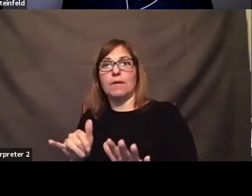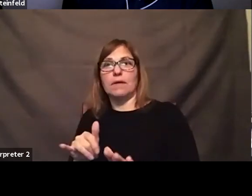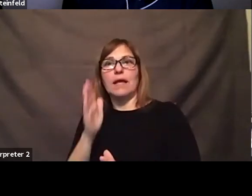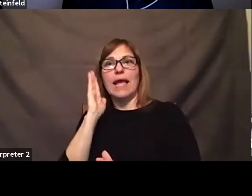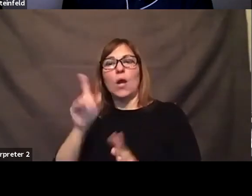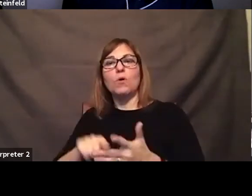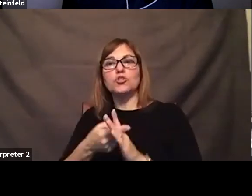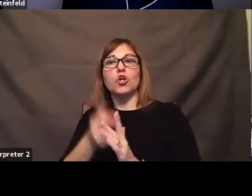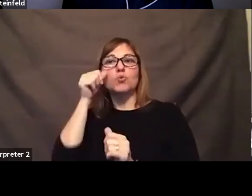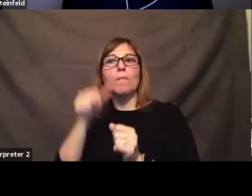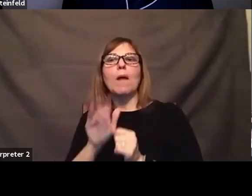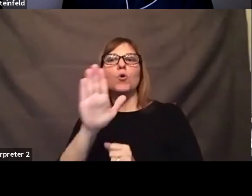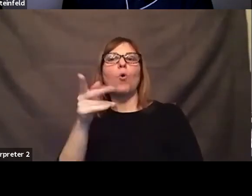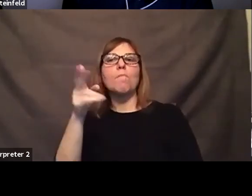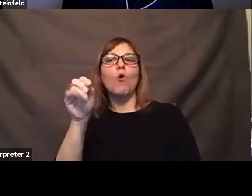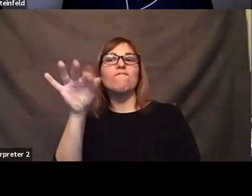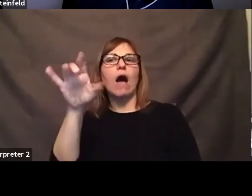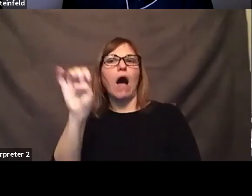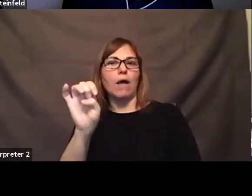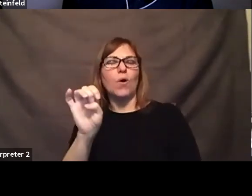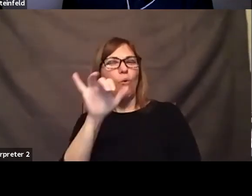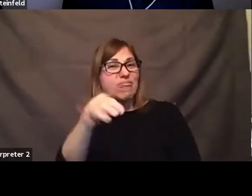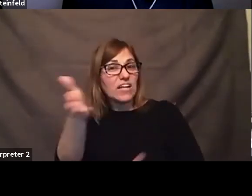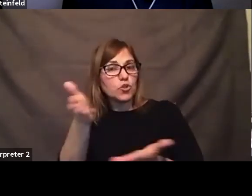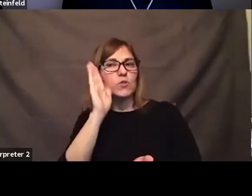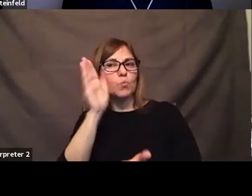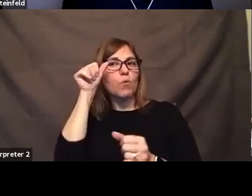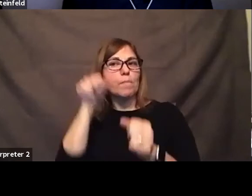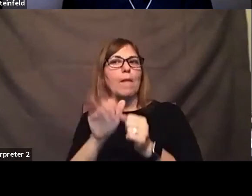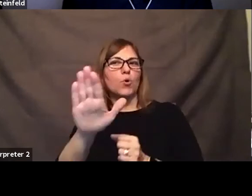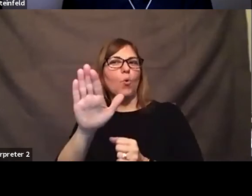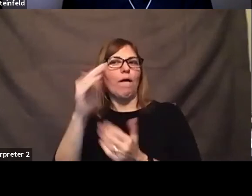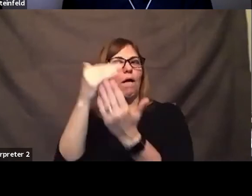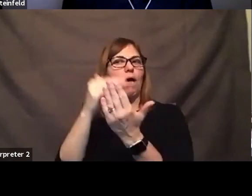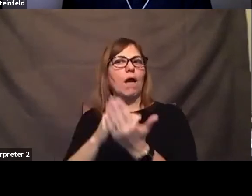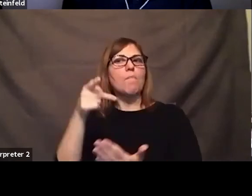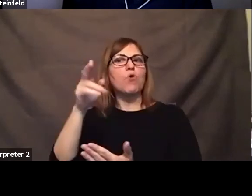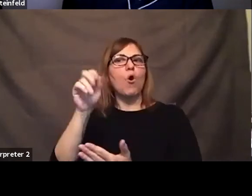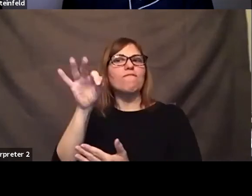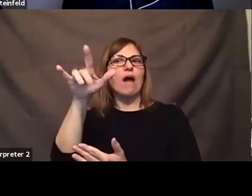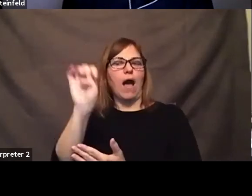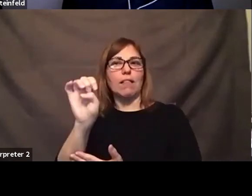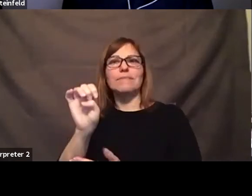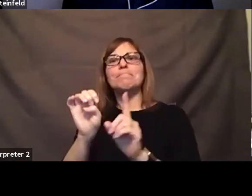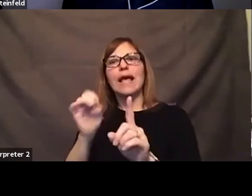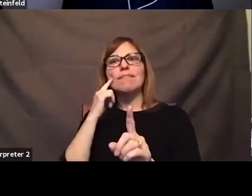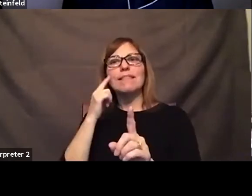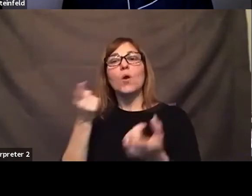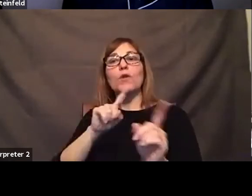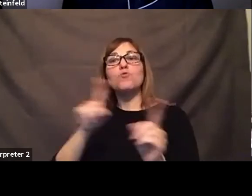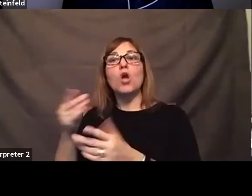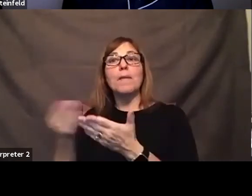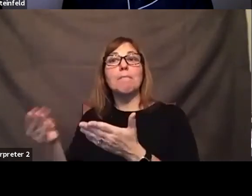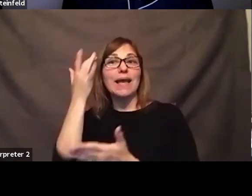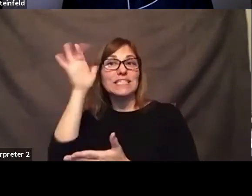your profile, or the service remembers your profile. The way I think about it is, when you go and buy a smartphone,